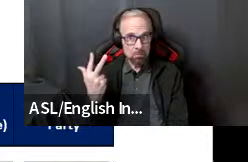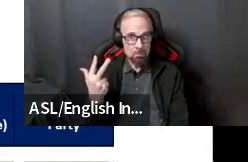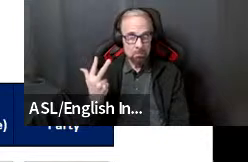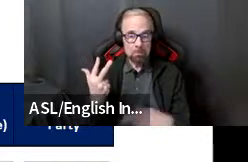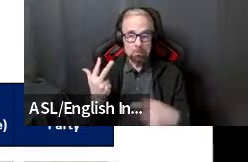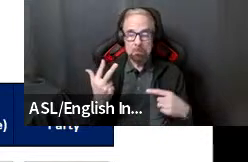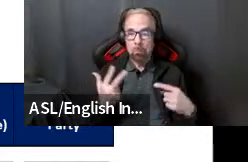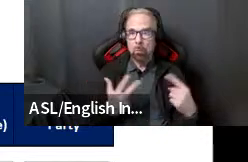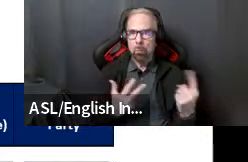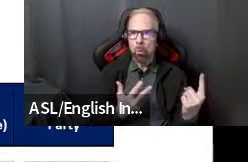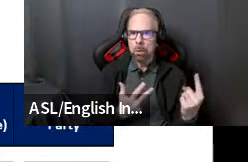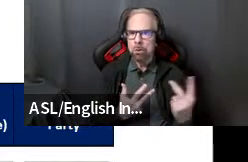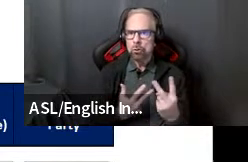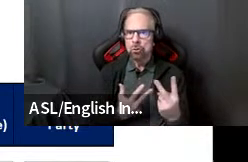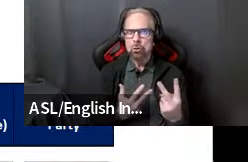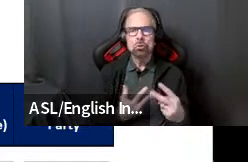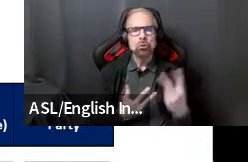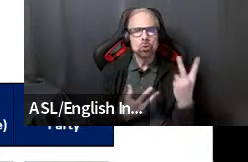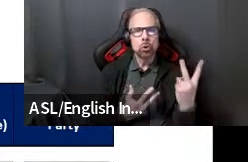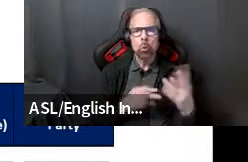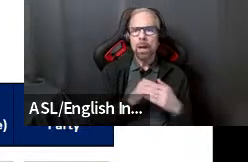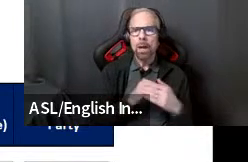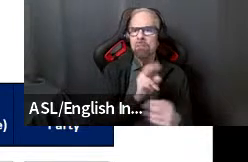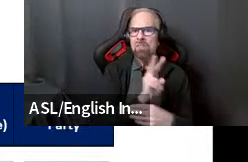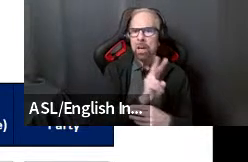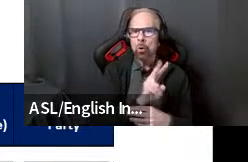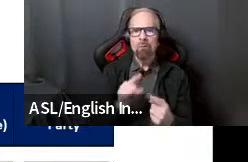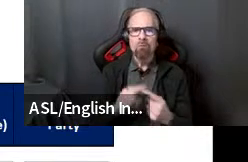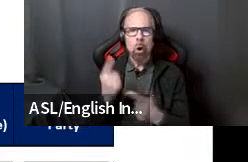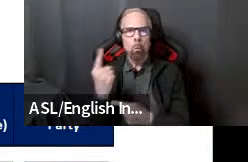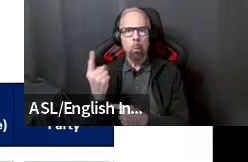2 in Vancouver, 1 on Hayden Island.